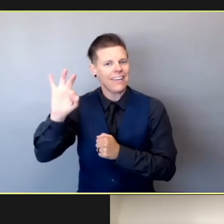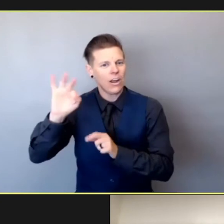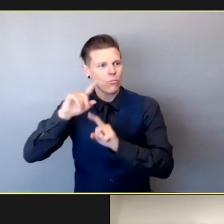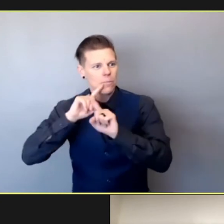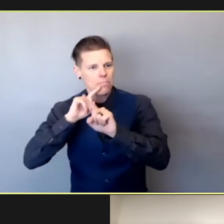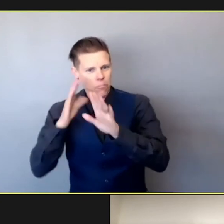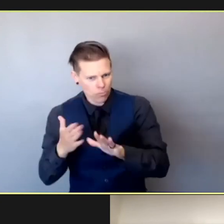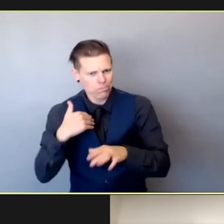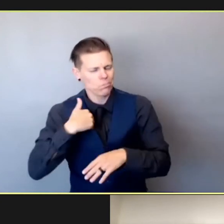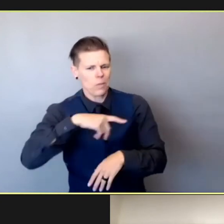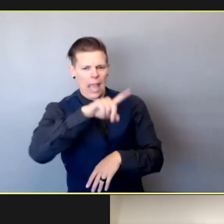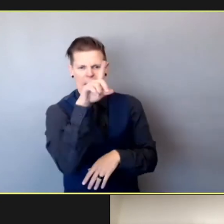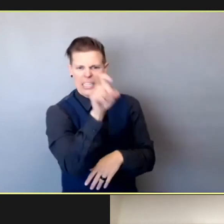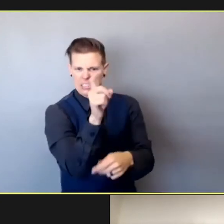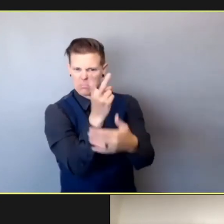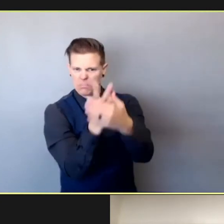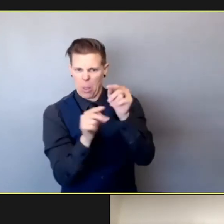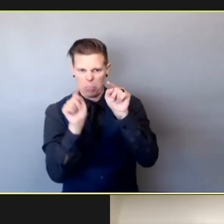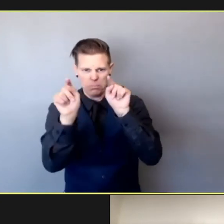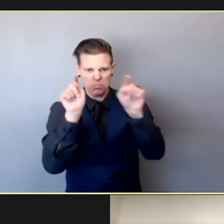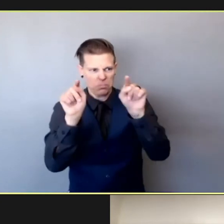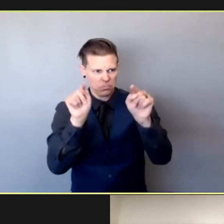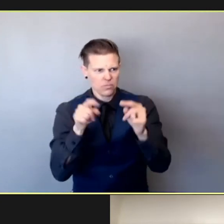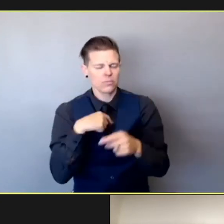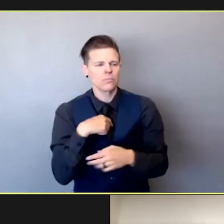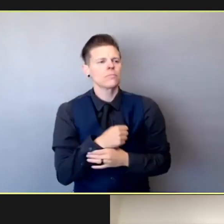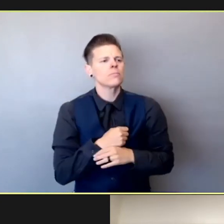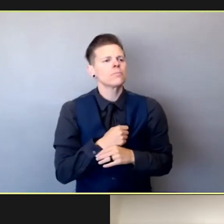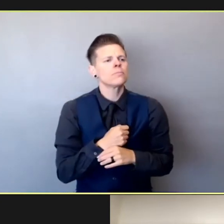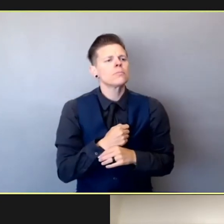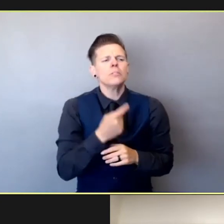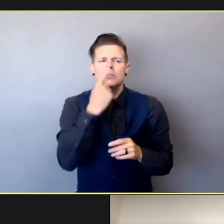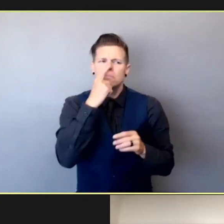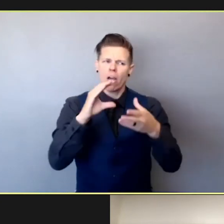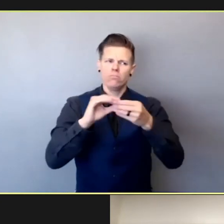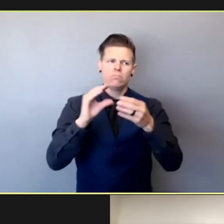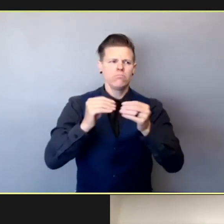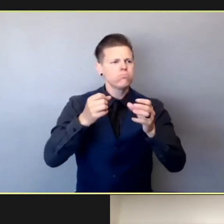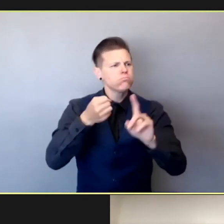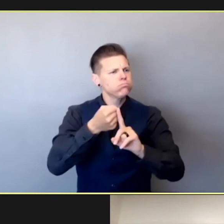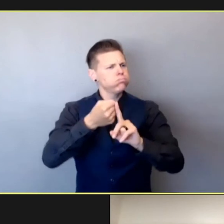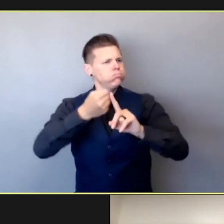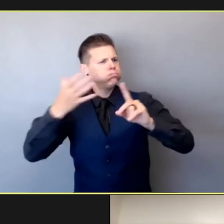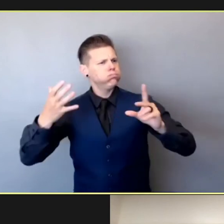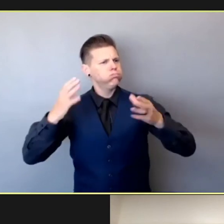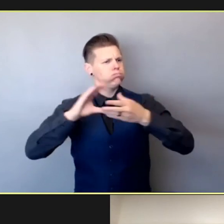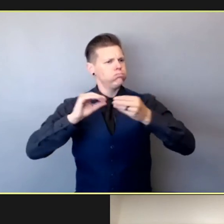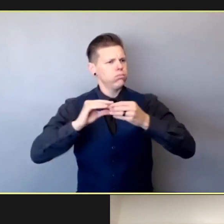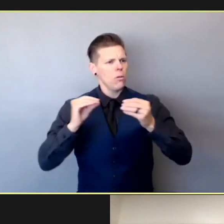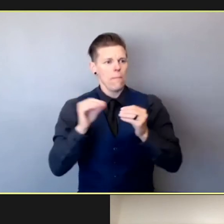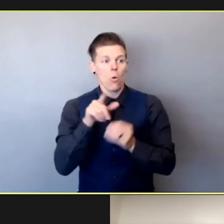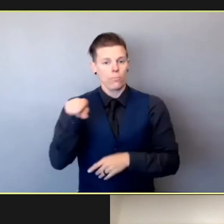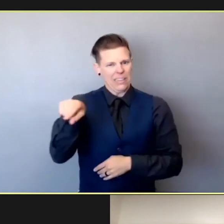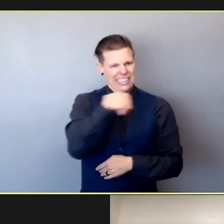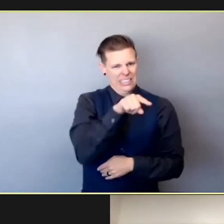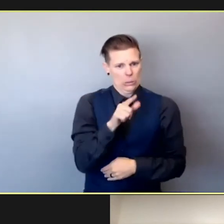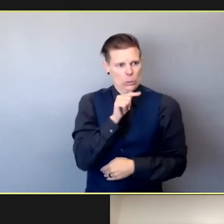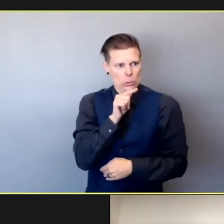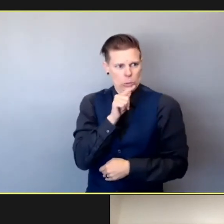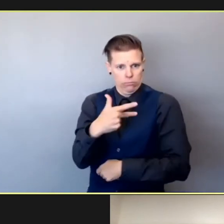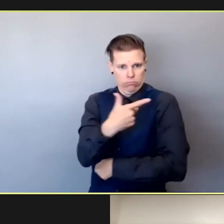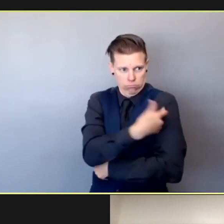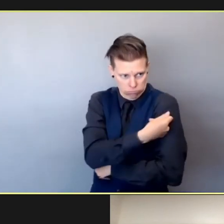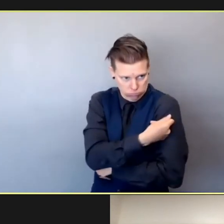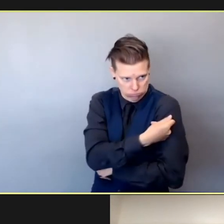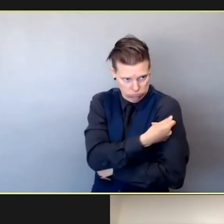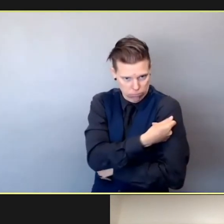Dr. Parajon. I wanted to ask if you could talk a little bit more about breakthrough cases. At the start of